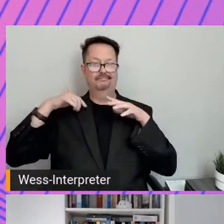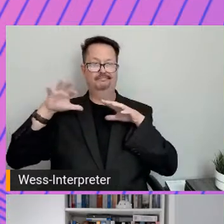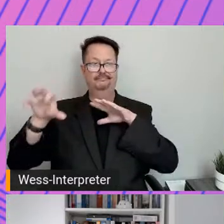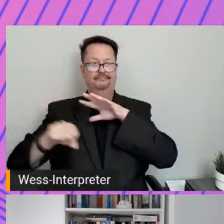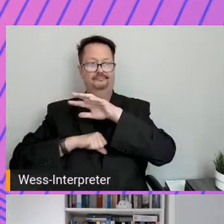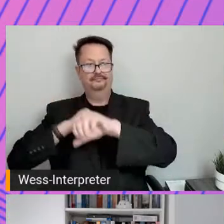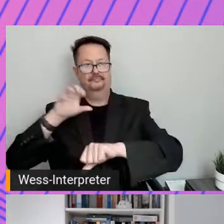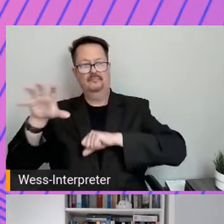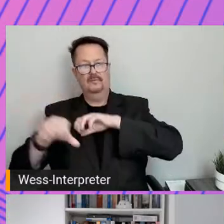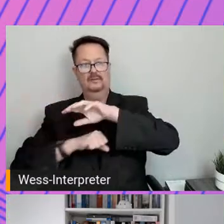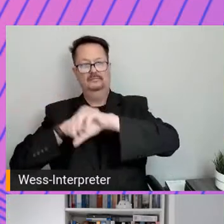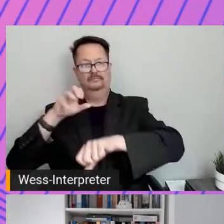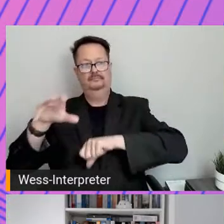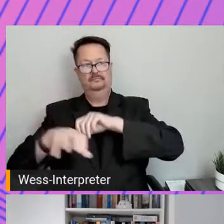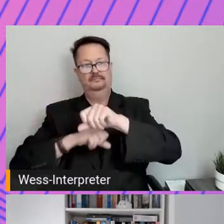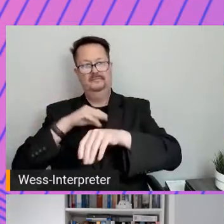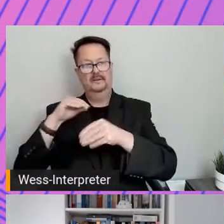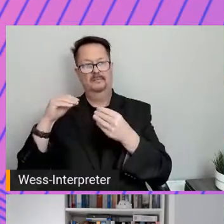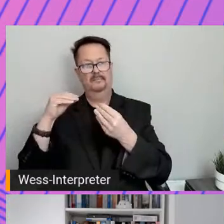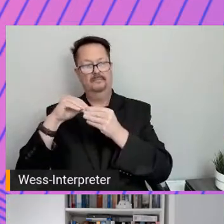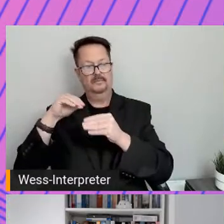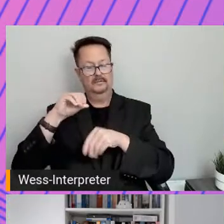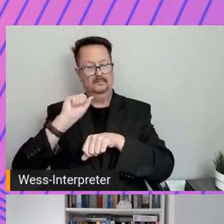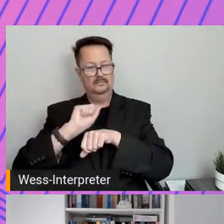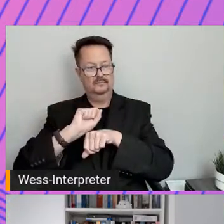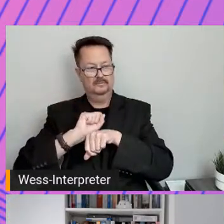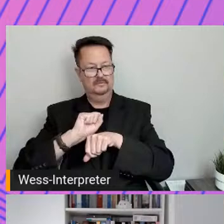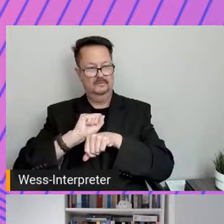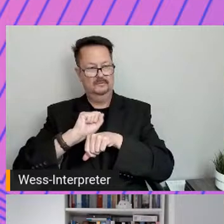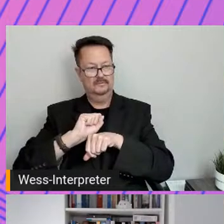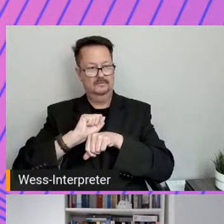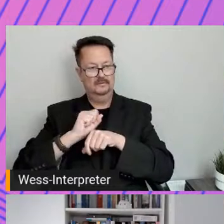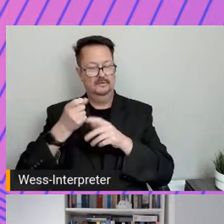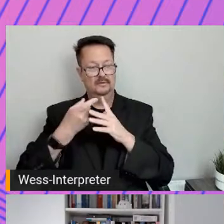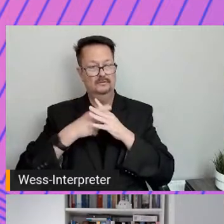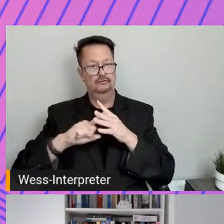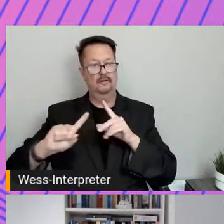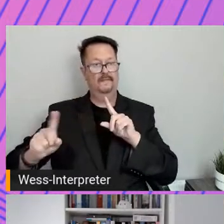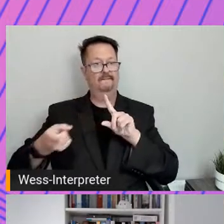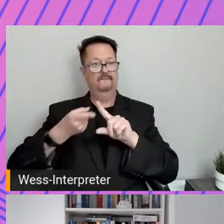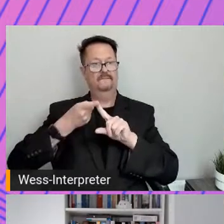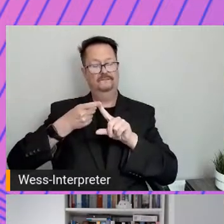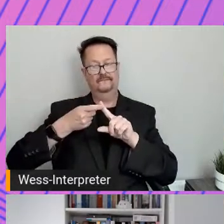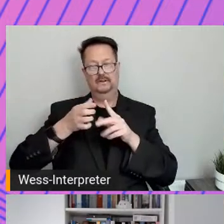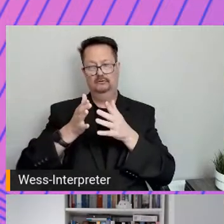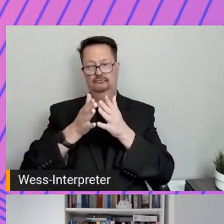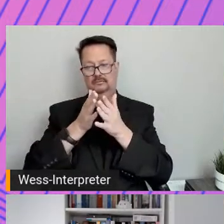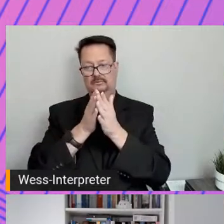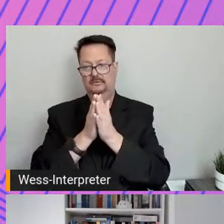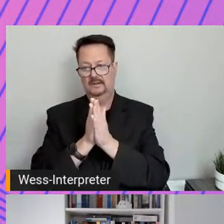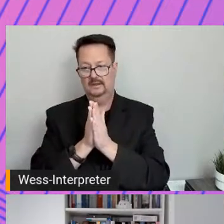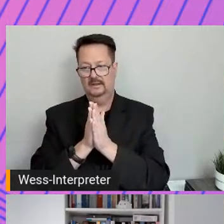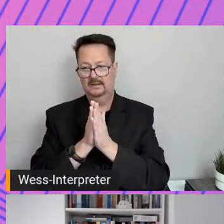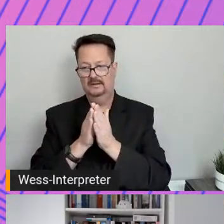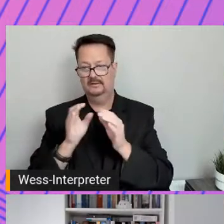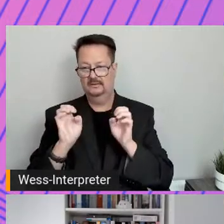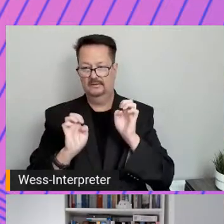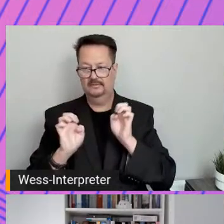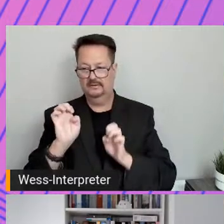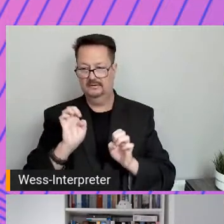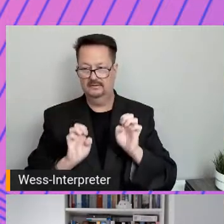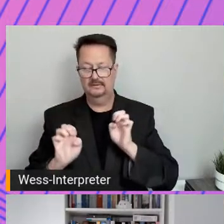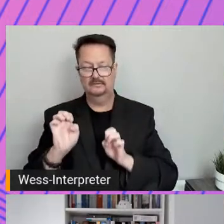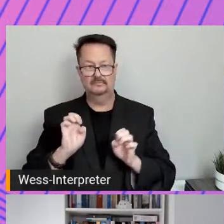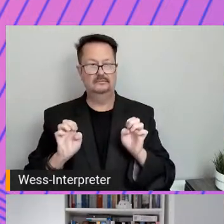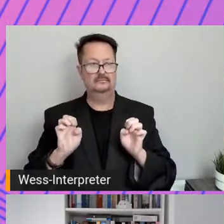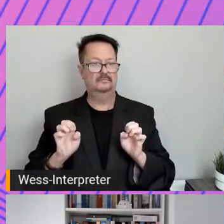another request, and I'm doing some more work. So here we start that first request where we validate the 1 millisecond payload. And